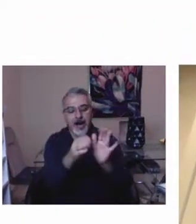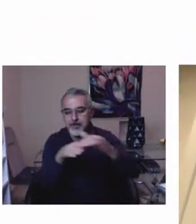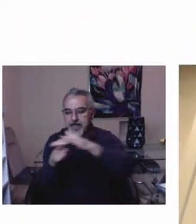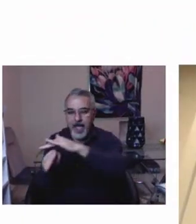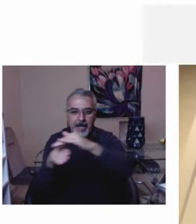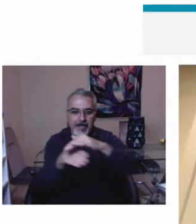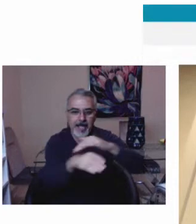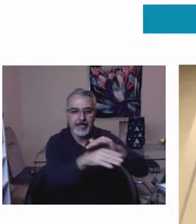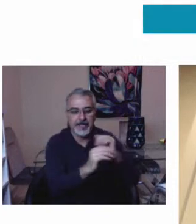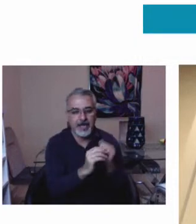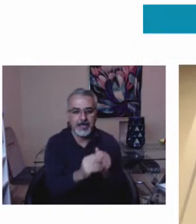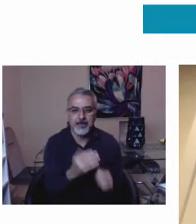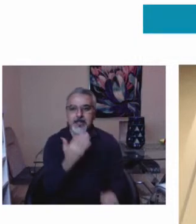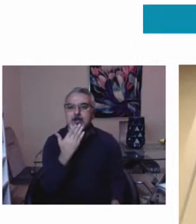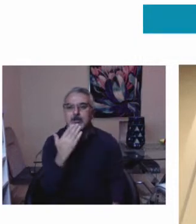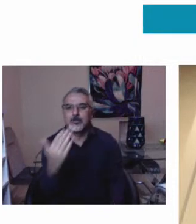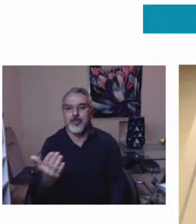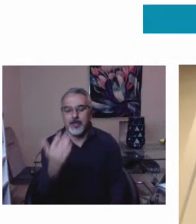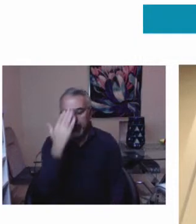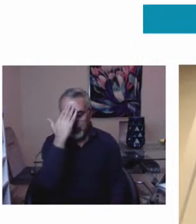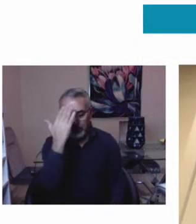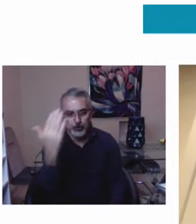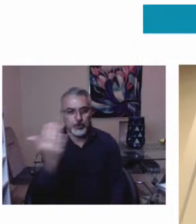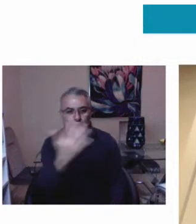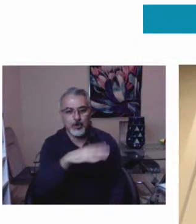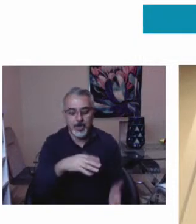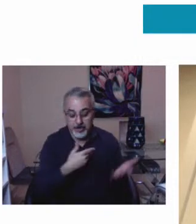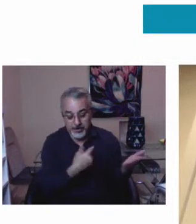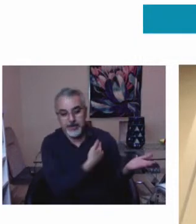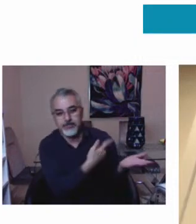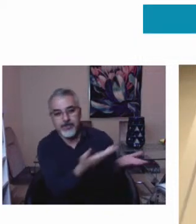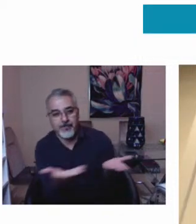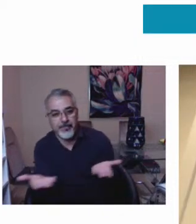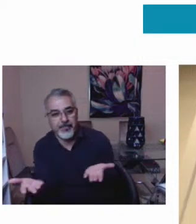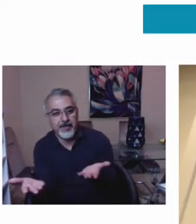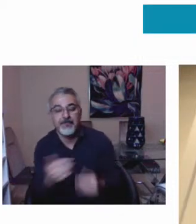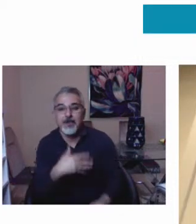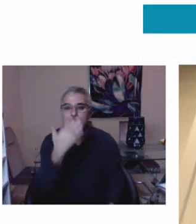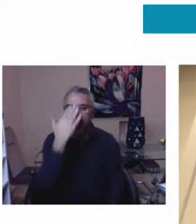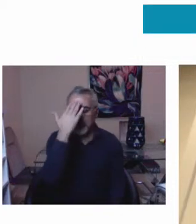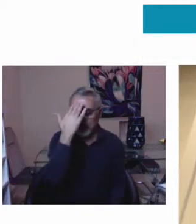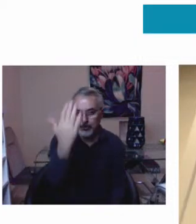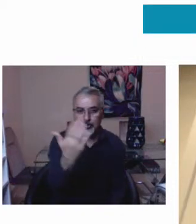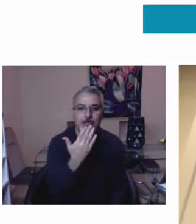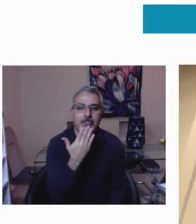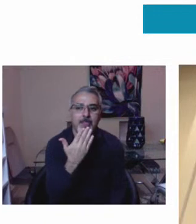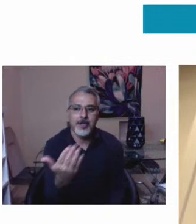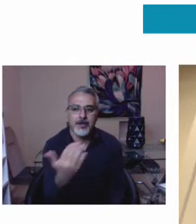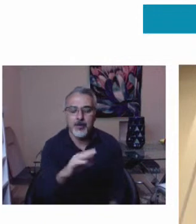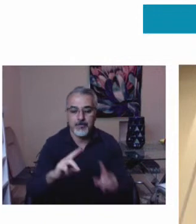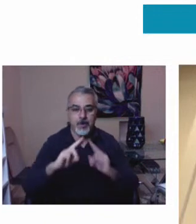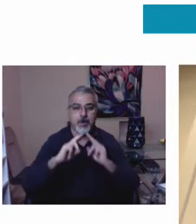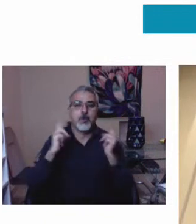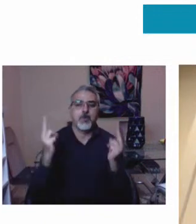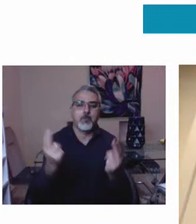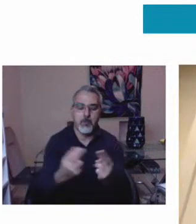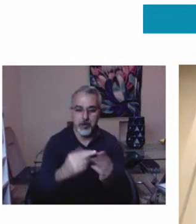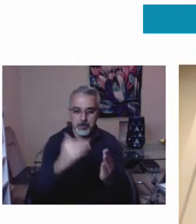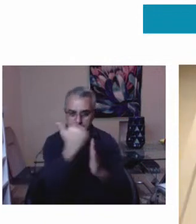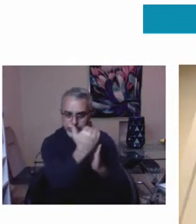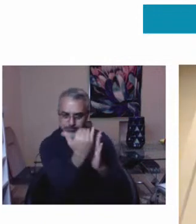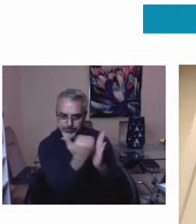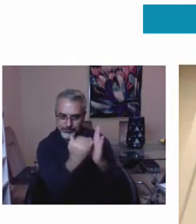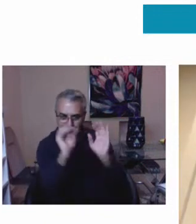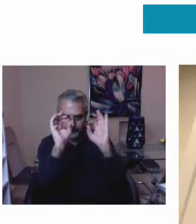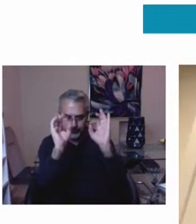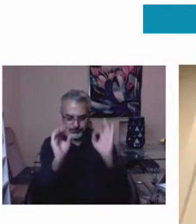conversation, UNICEF for convening all the partners. It's indeed a very important discussion. The issue of adequate